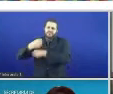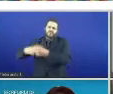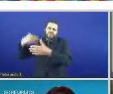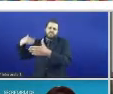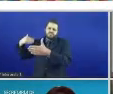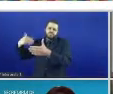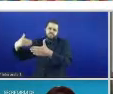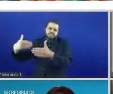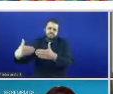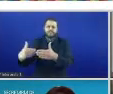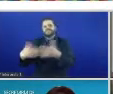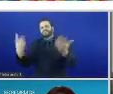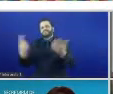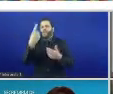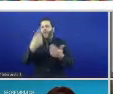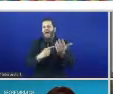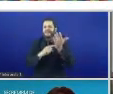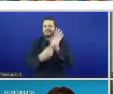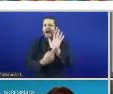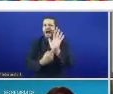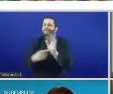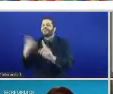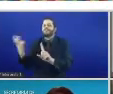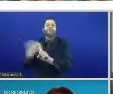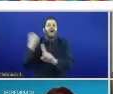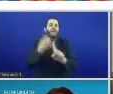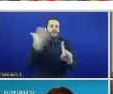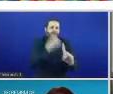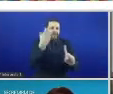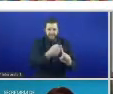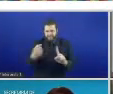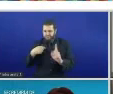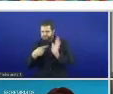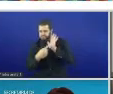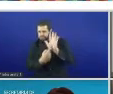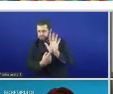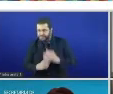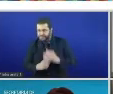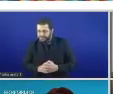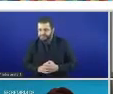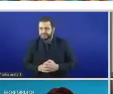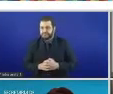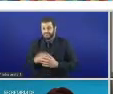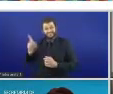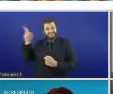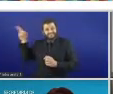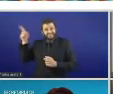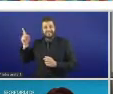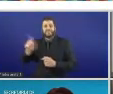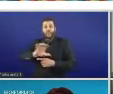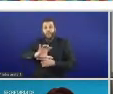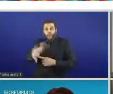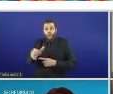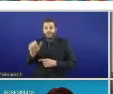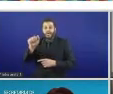Hello, everyone. Thank you, Shannon. It is really an honor for me to be part of this panel, especially to be part of